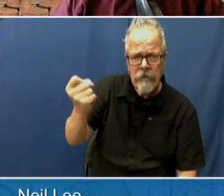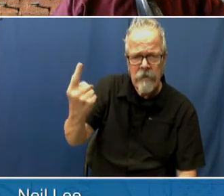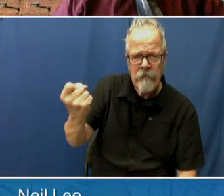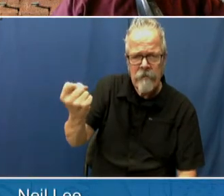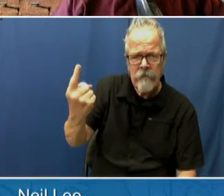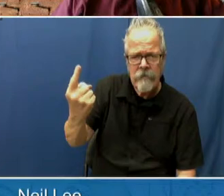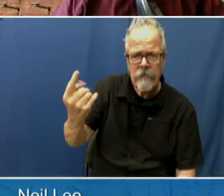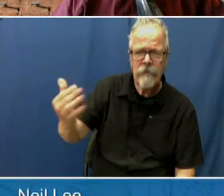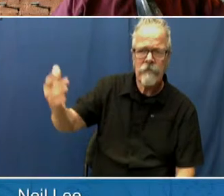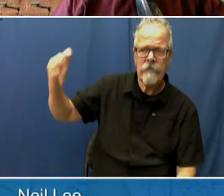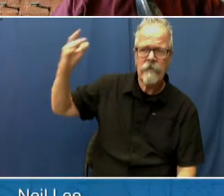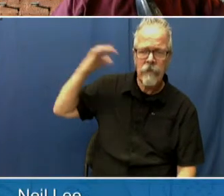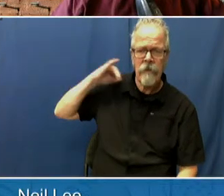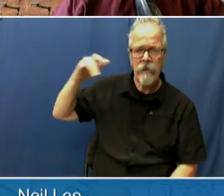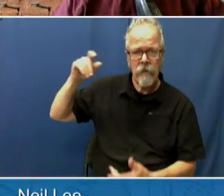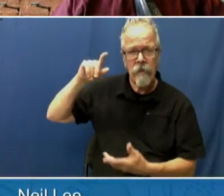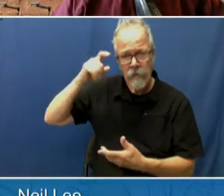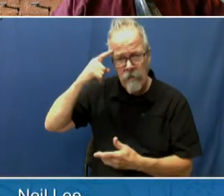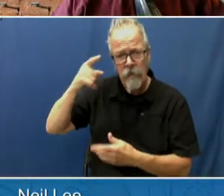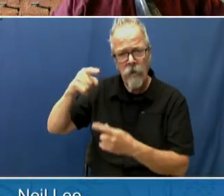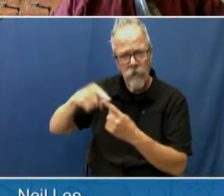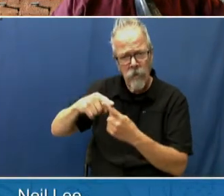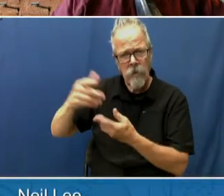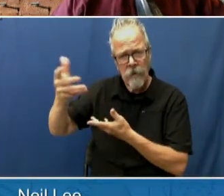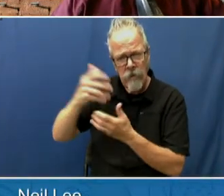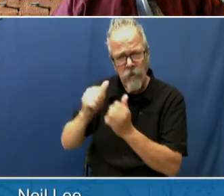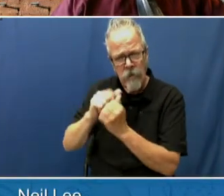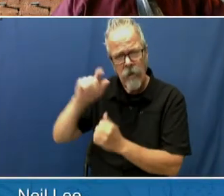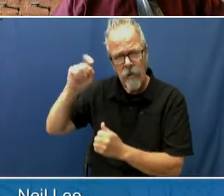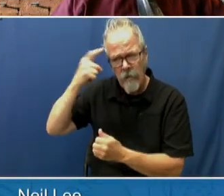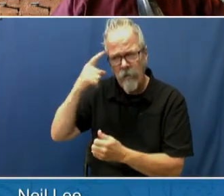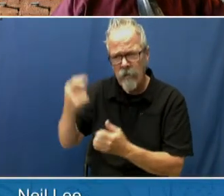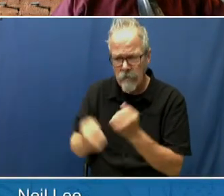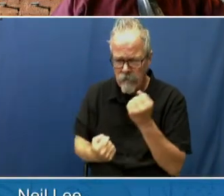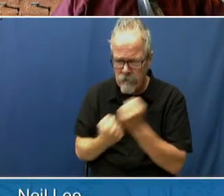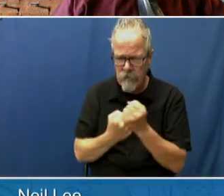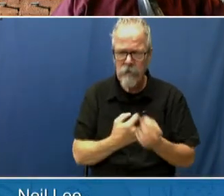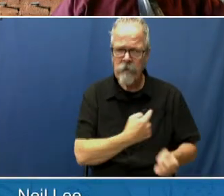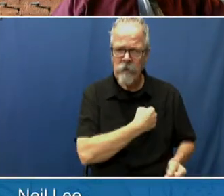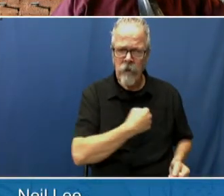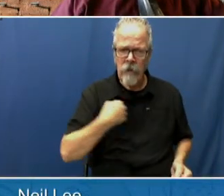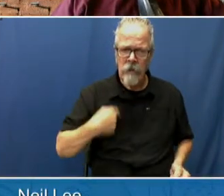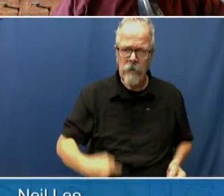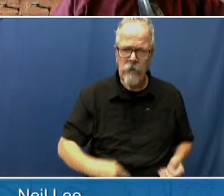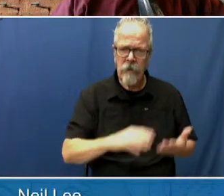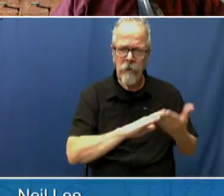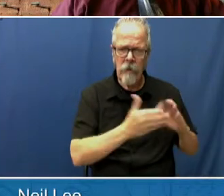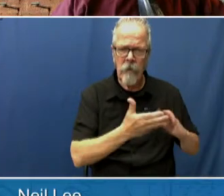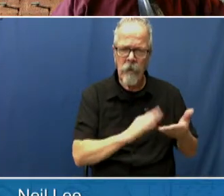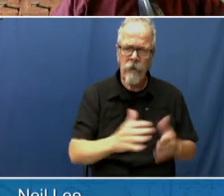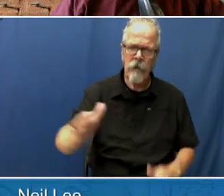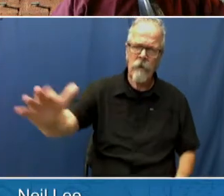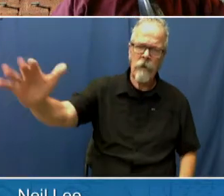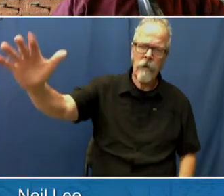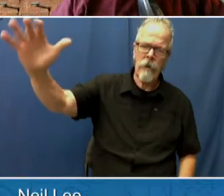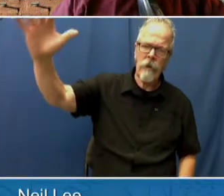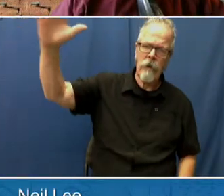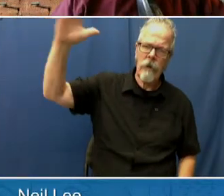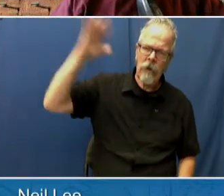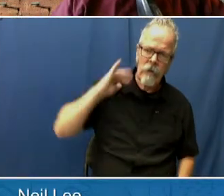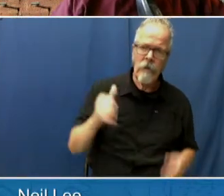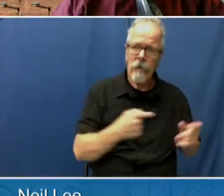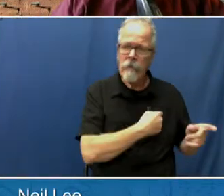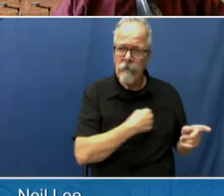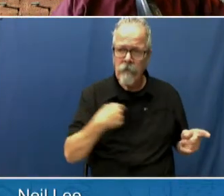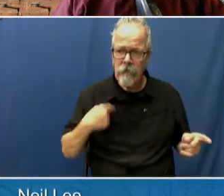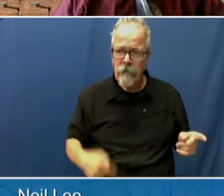to represent and support the Chinese community during the Chinese Exclusion Act era, the first and